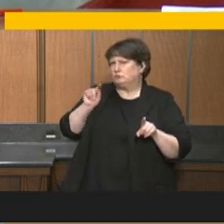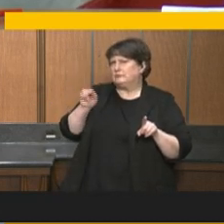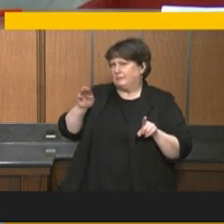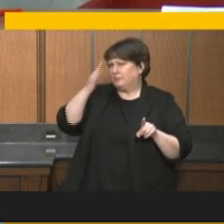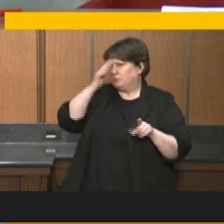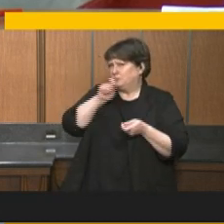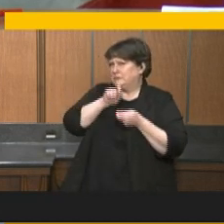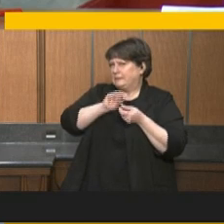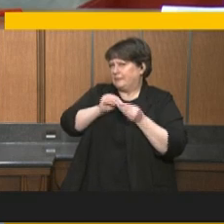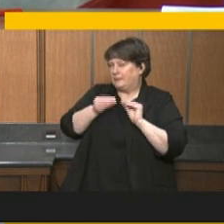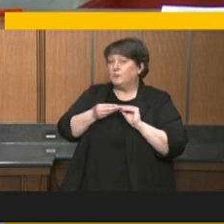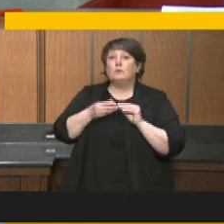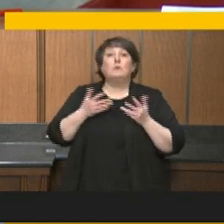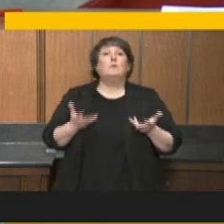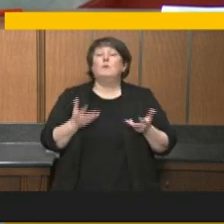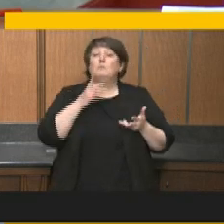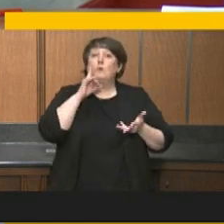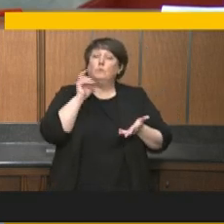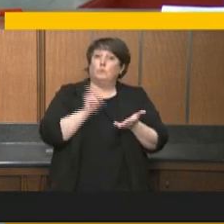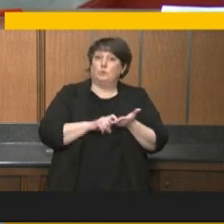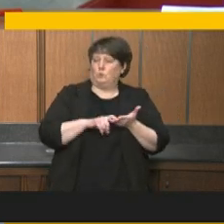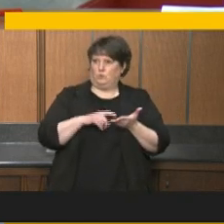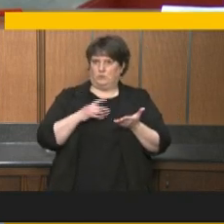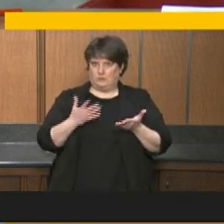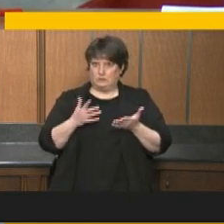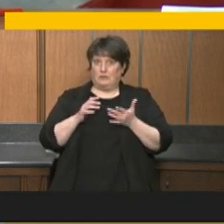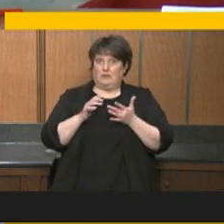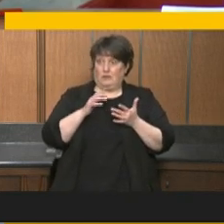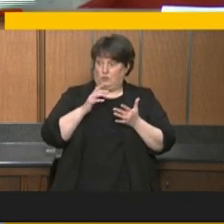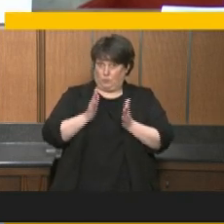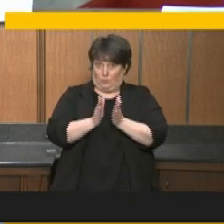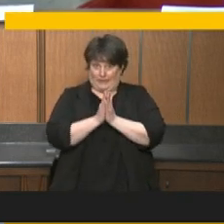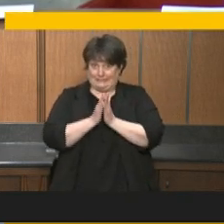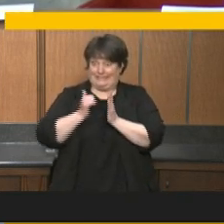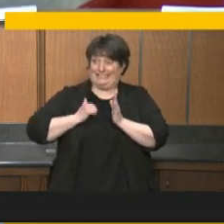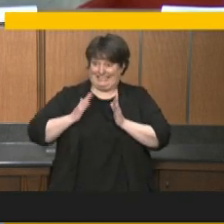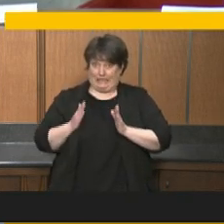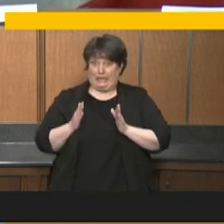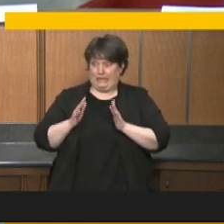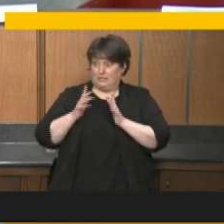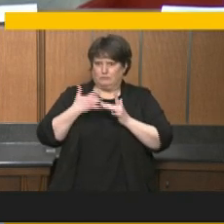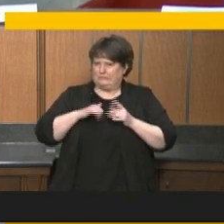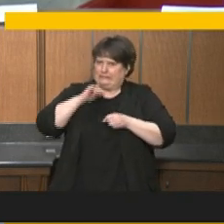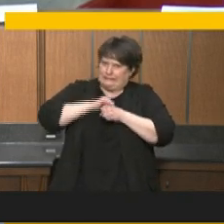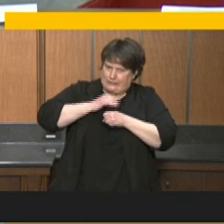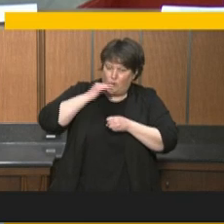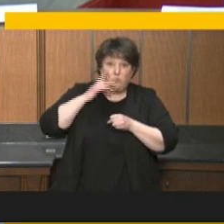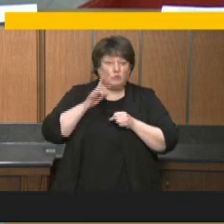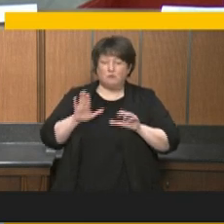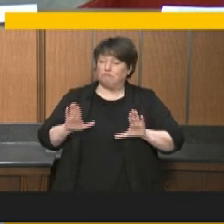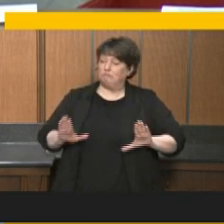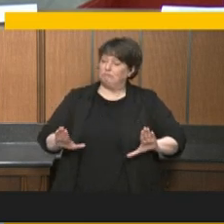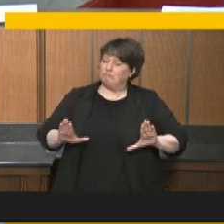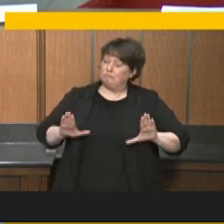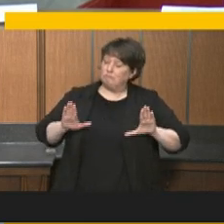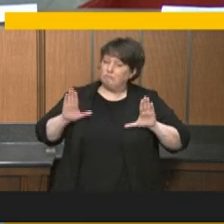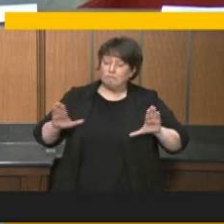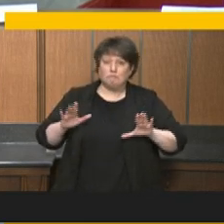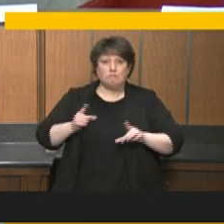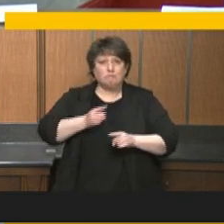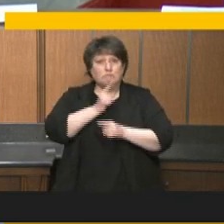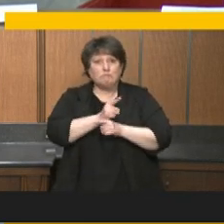from Canadians across the country to slow the spread of virus is truly phenomenal. And I know that the changes that we're seeing